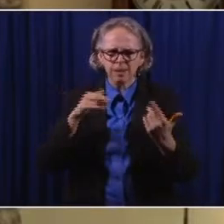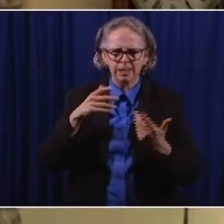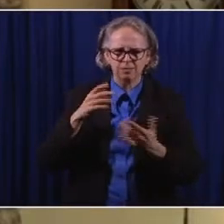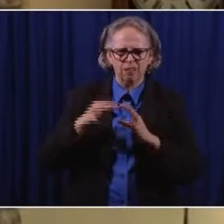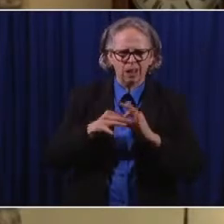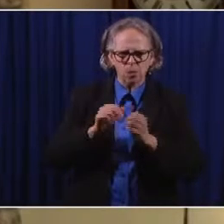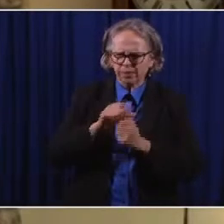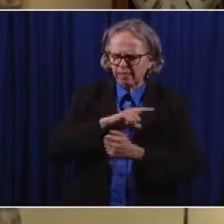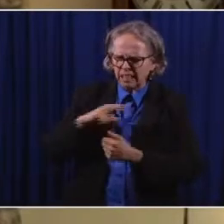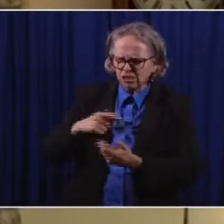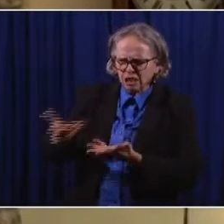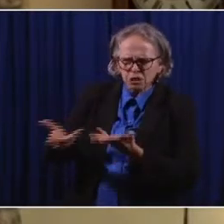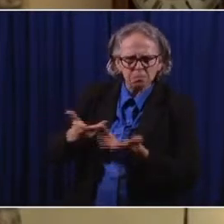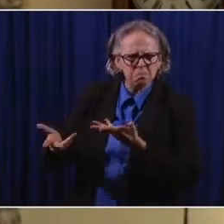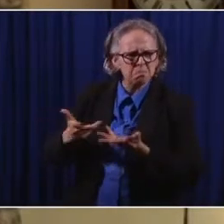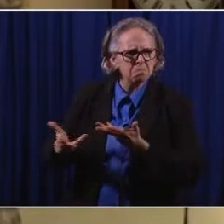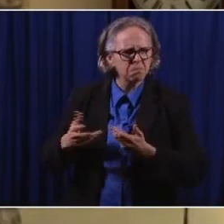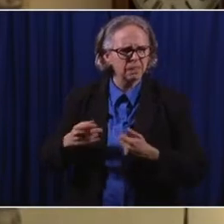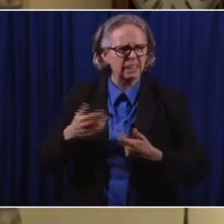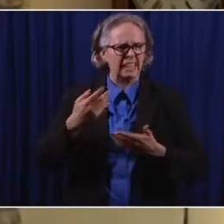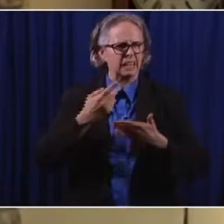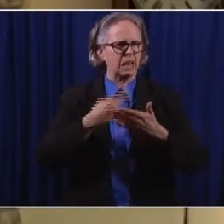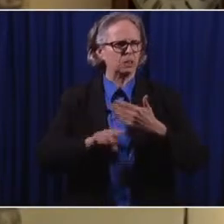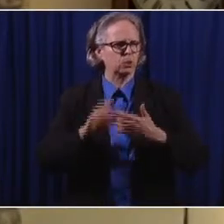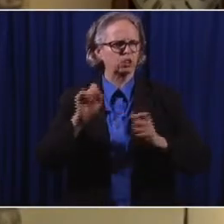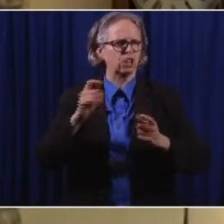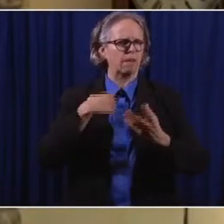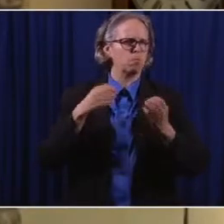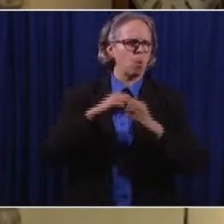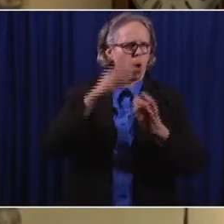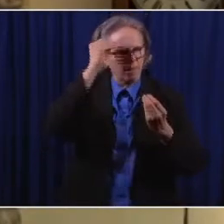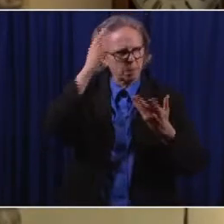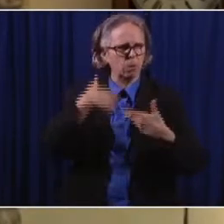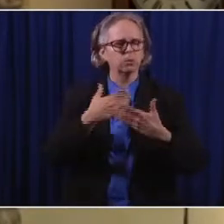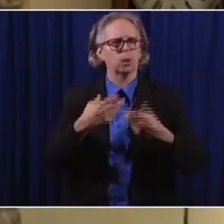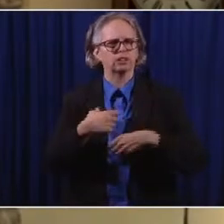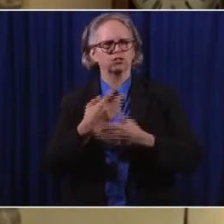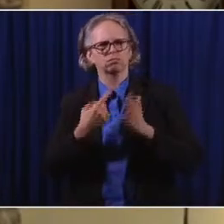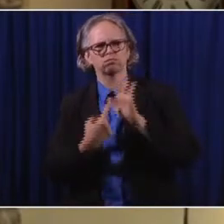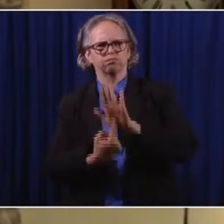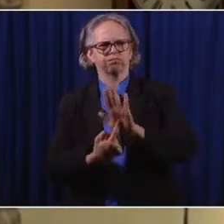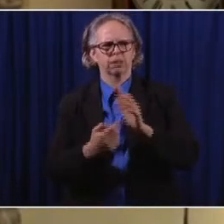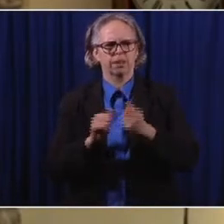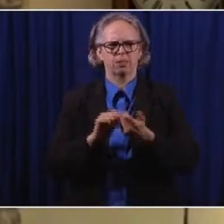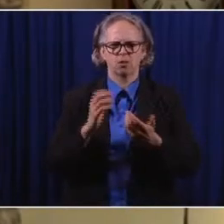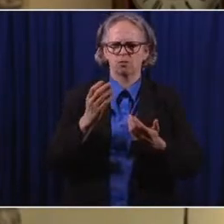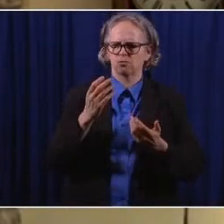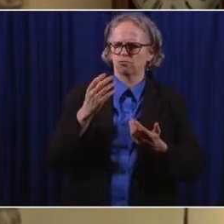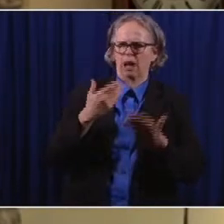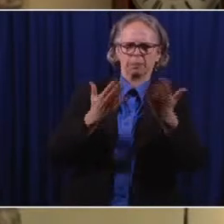have recommendations to come out next week. So we'll stay tuned. We'll have more.